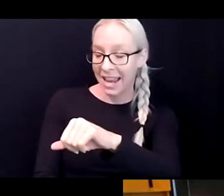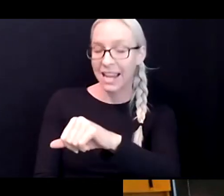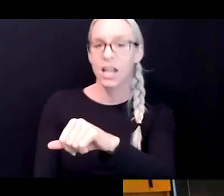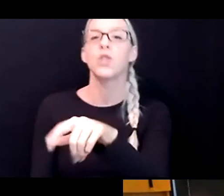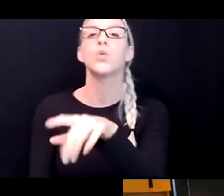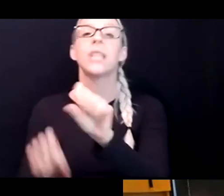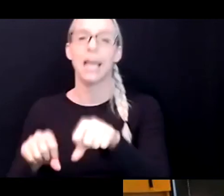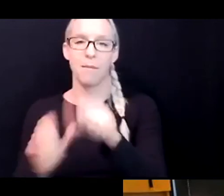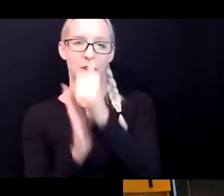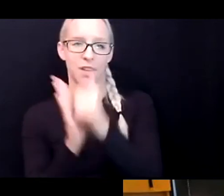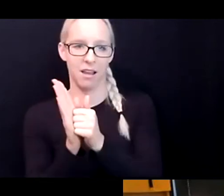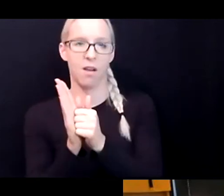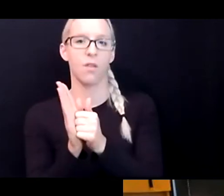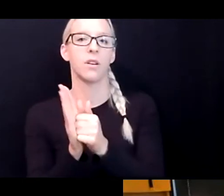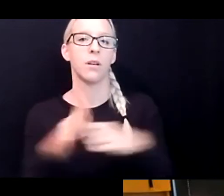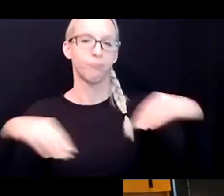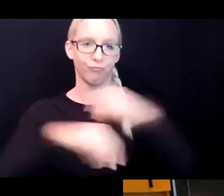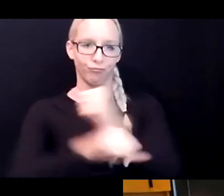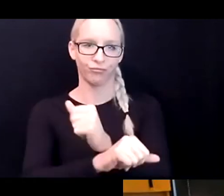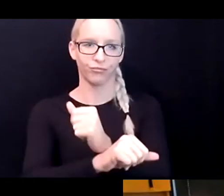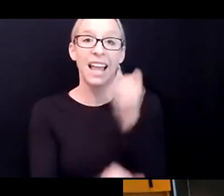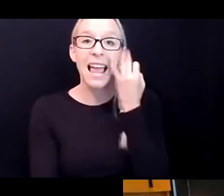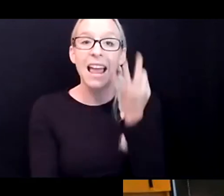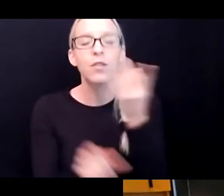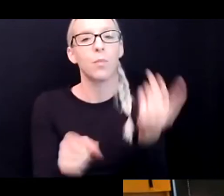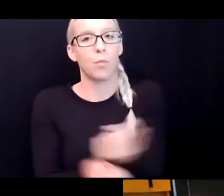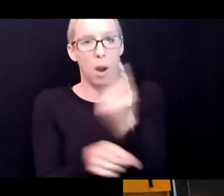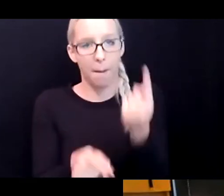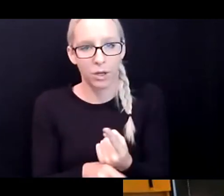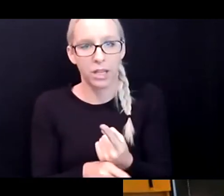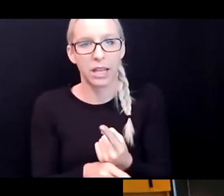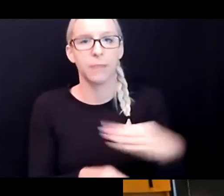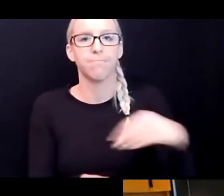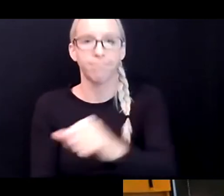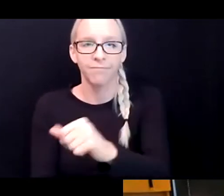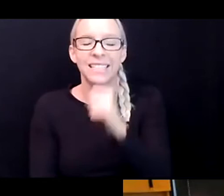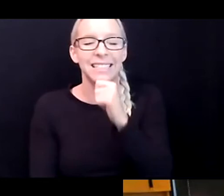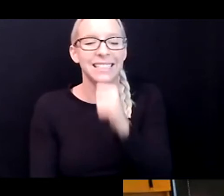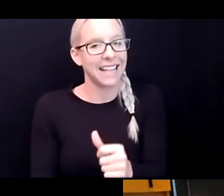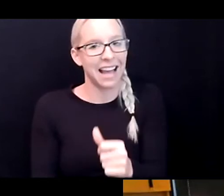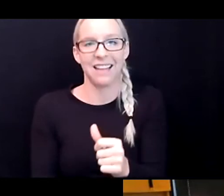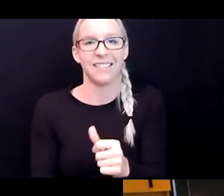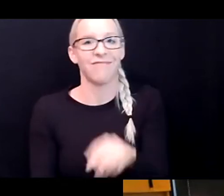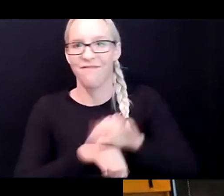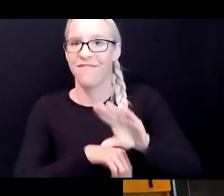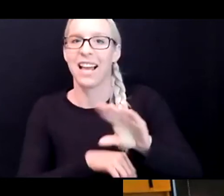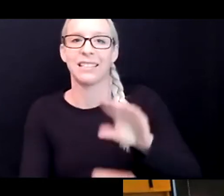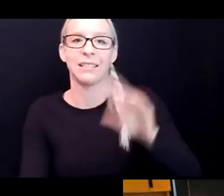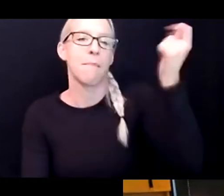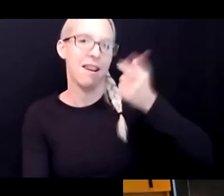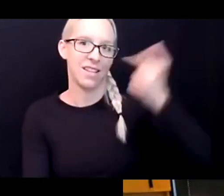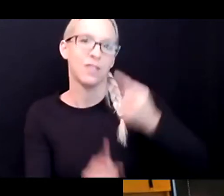done properly, it doesn't affect their government benefits running the money through the ABLE account. So it's